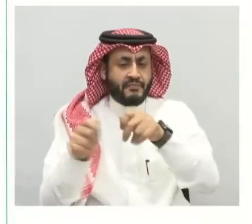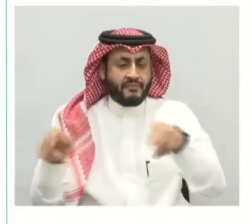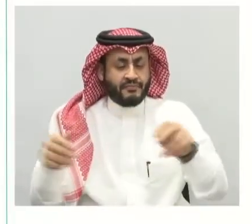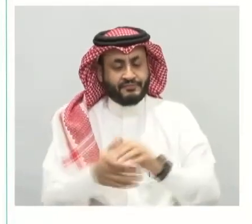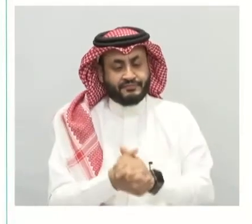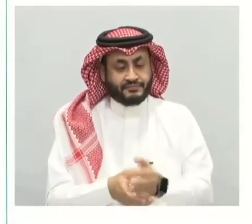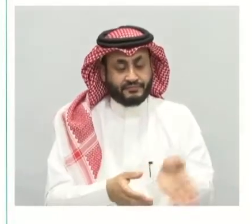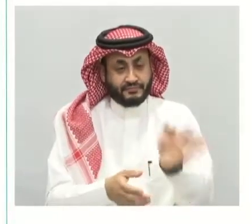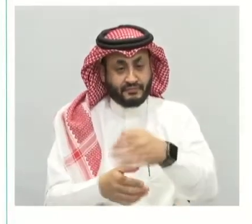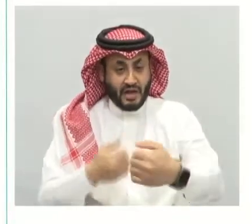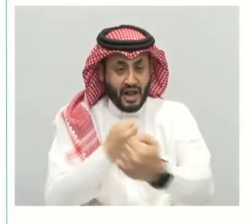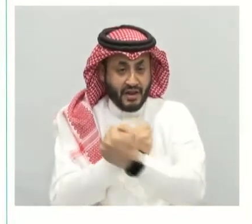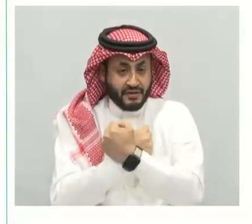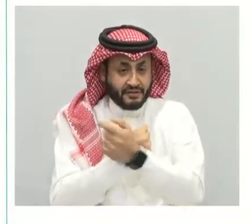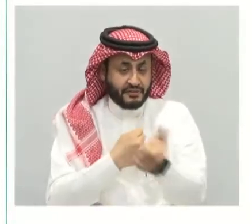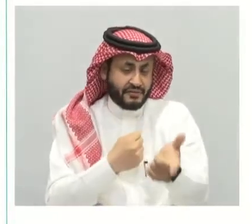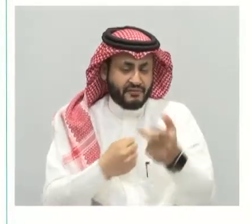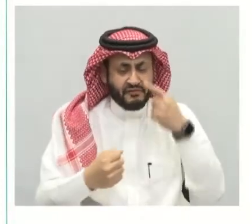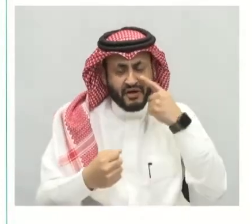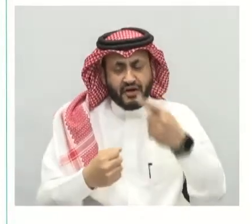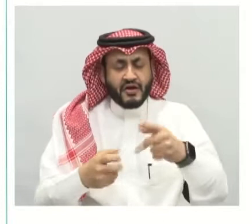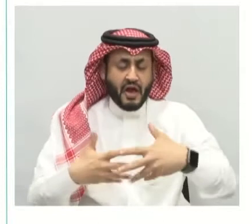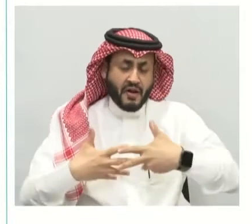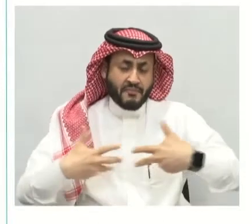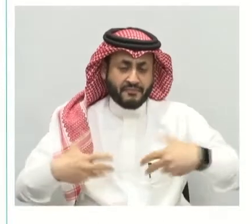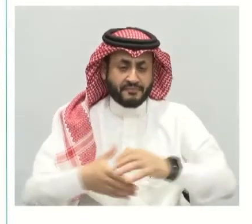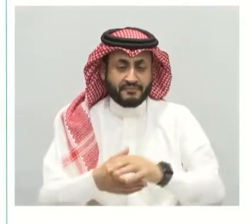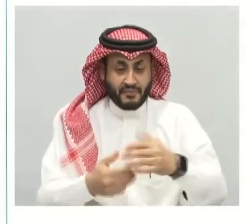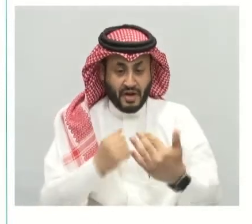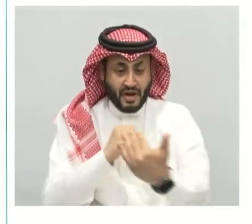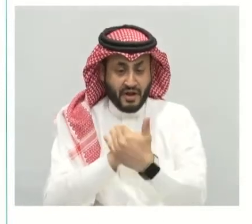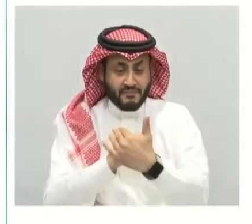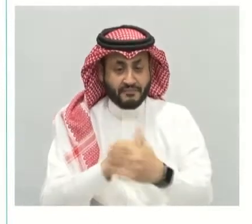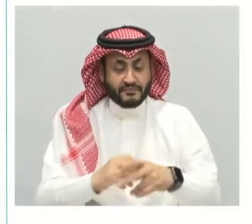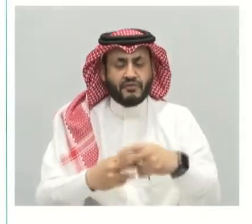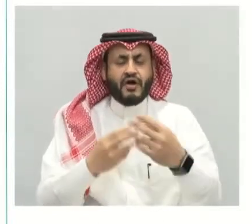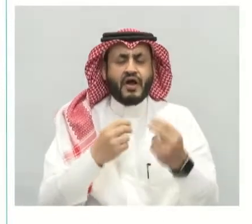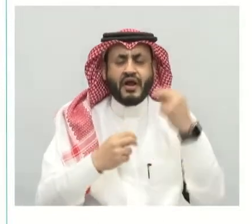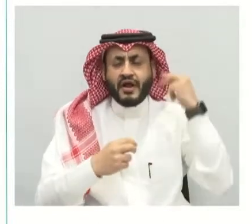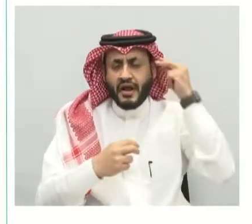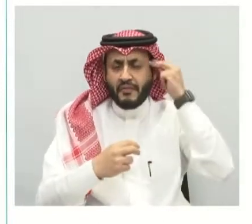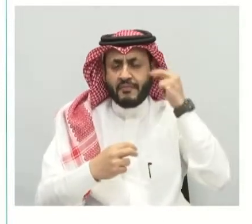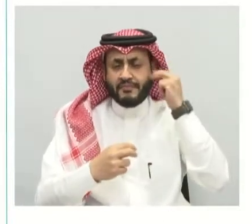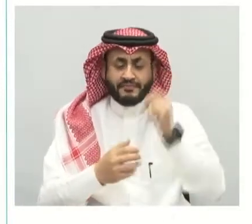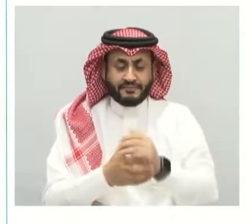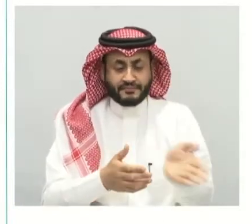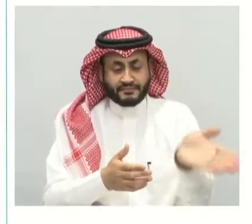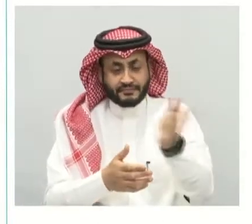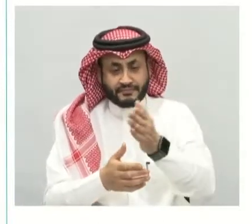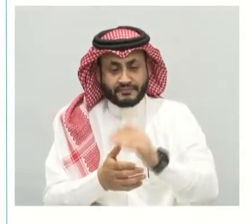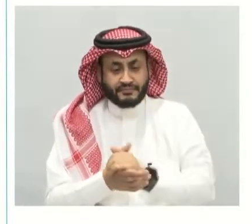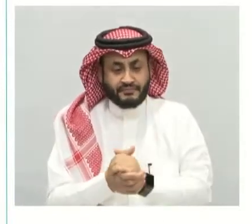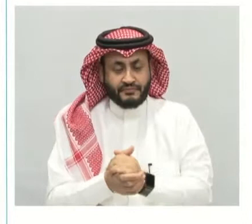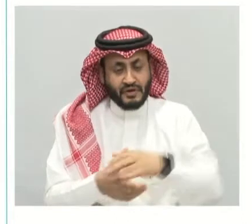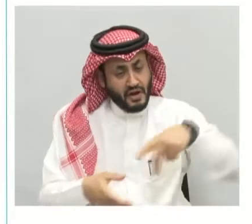And also at the museum, you can visit and enjoy learning about history in the museum. And also you